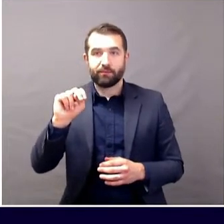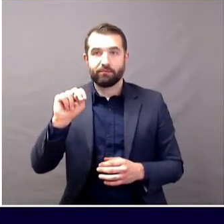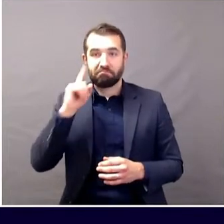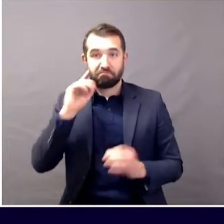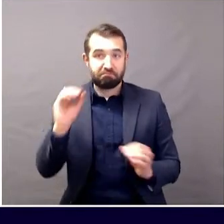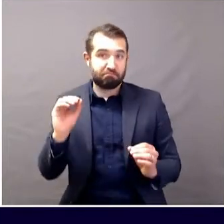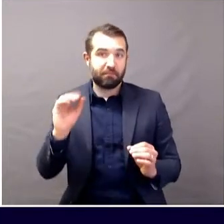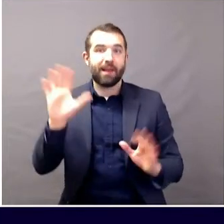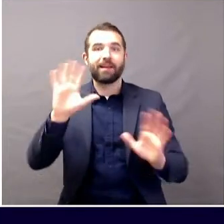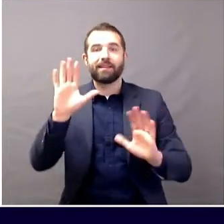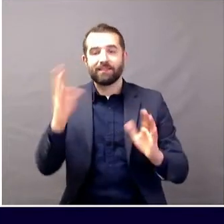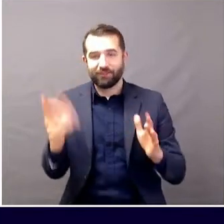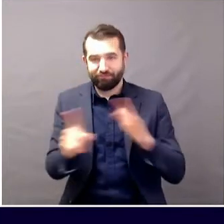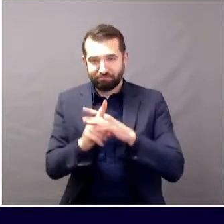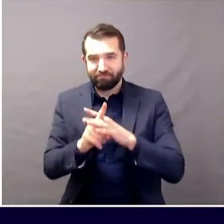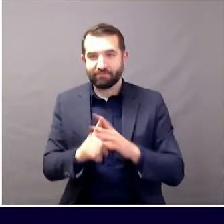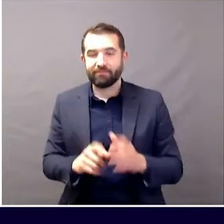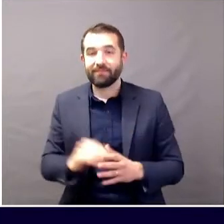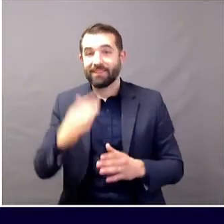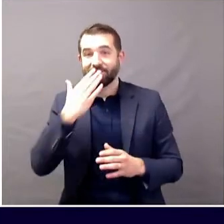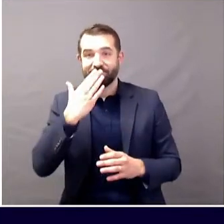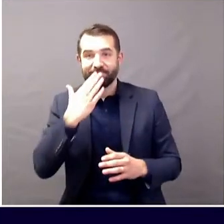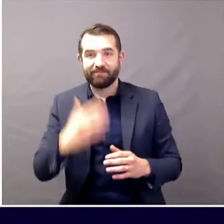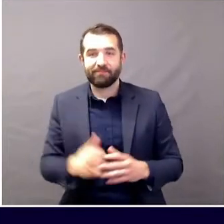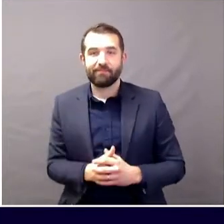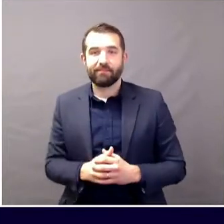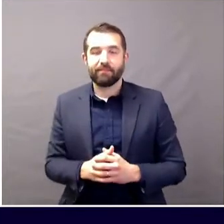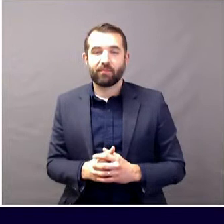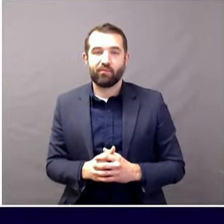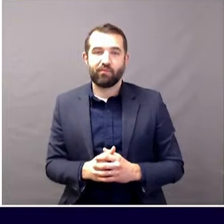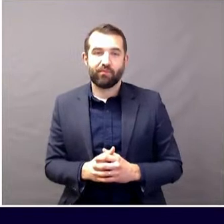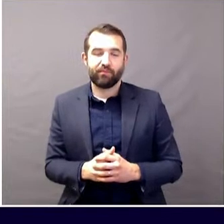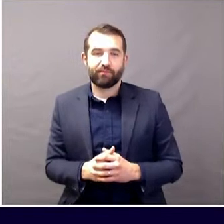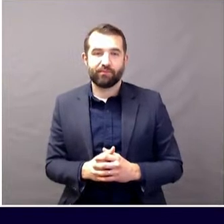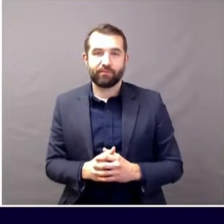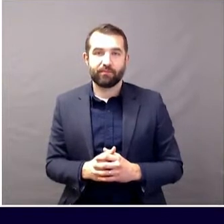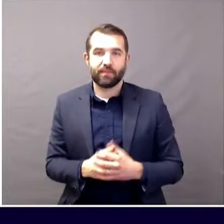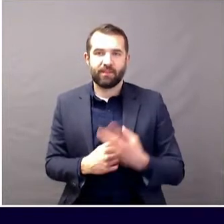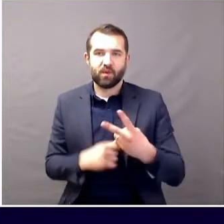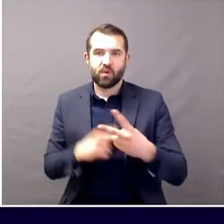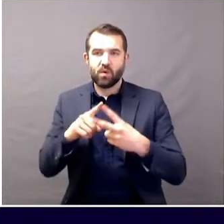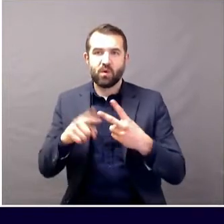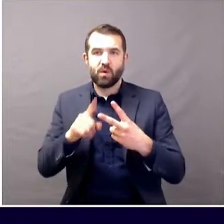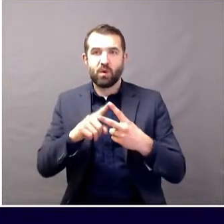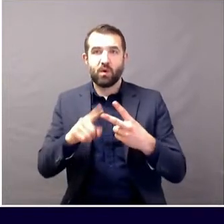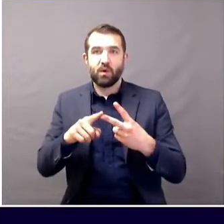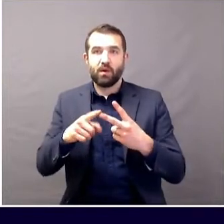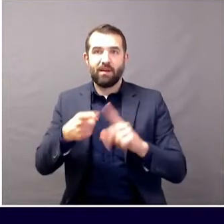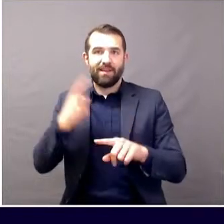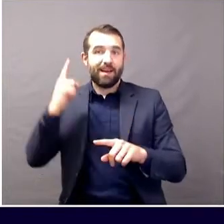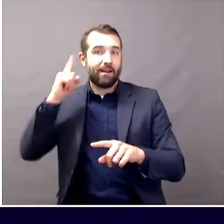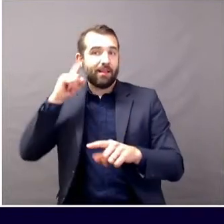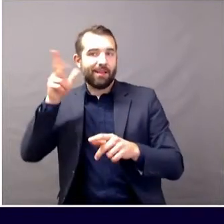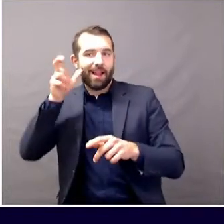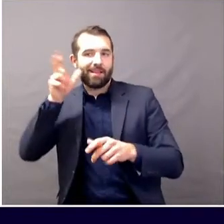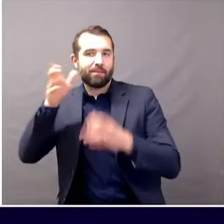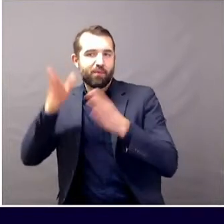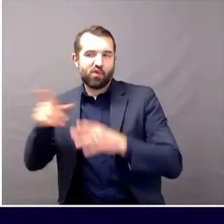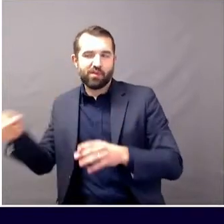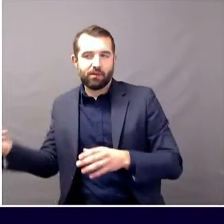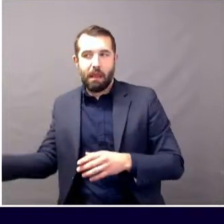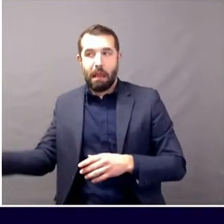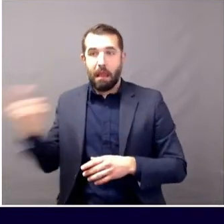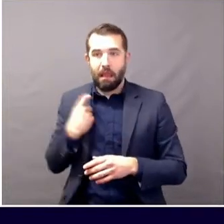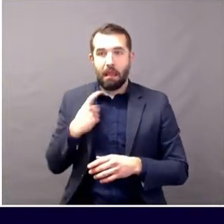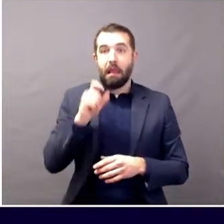Thank you, Dr. Shah. I have a couple of questions from listeners. One asks why, and I think I know the answer to this, but